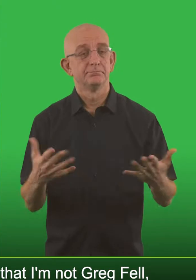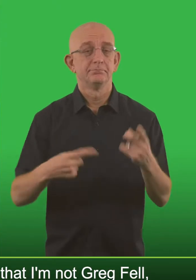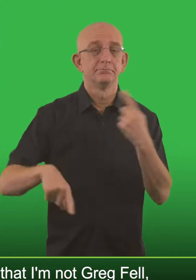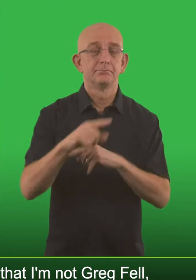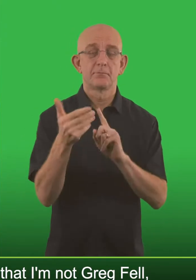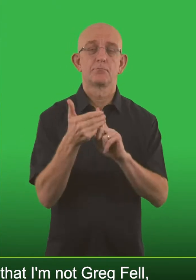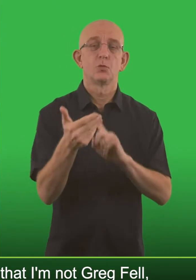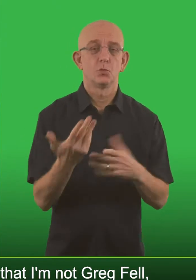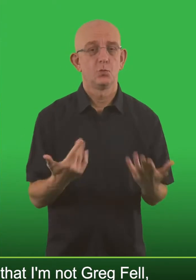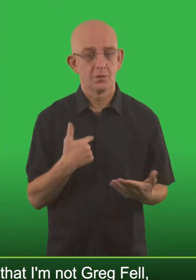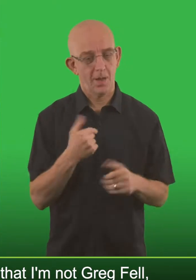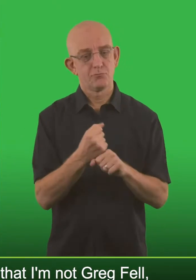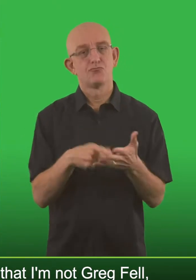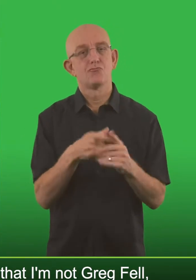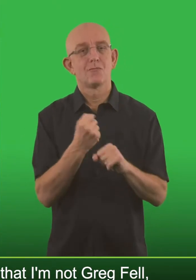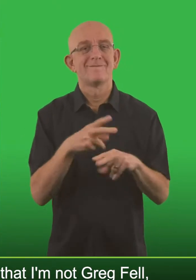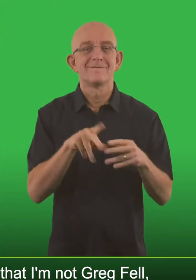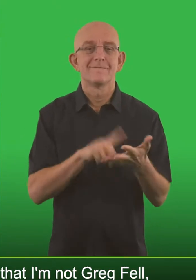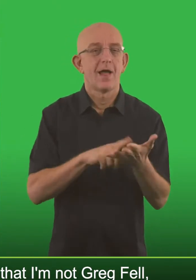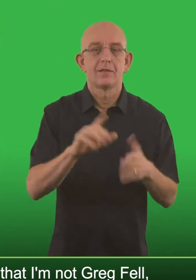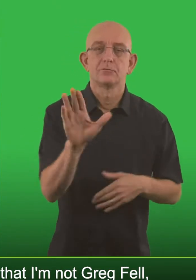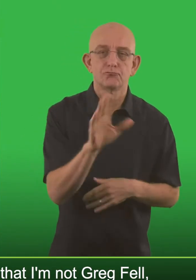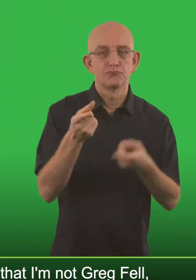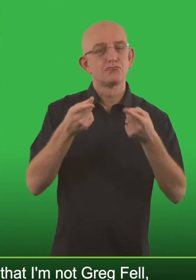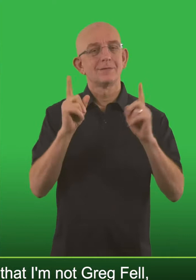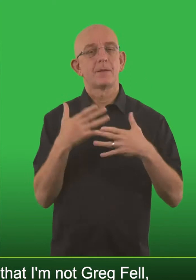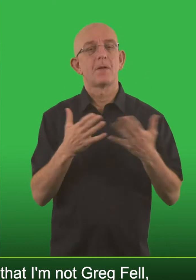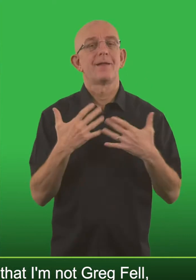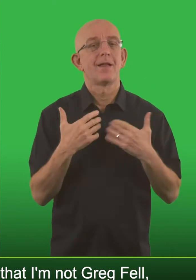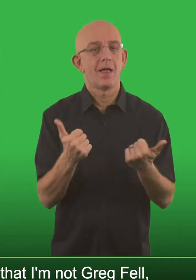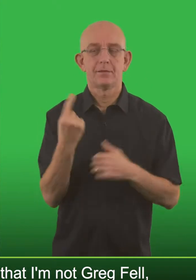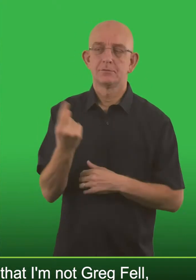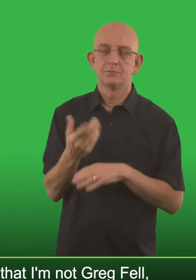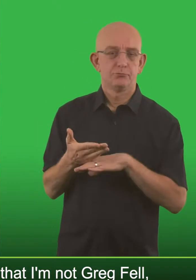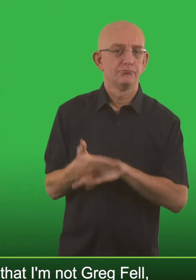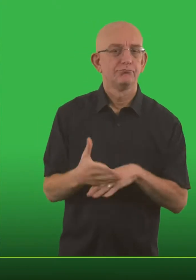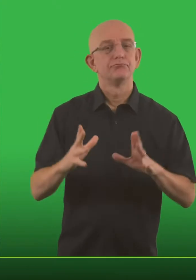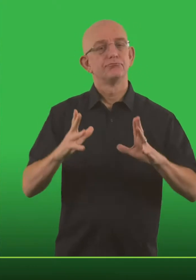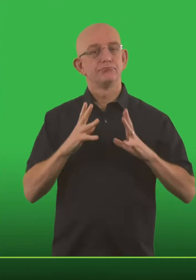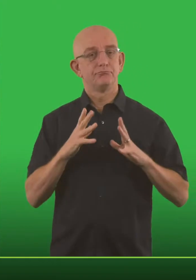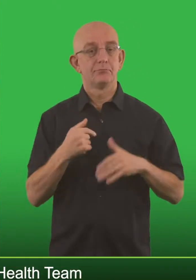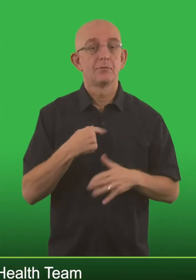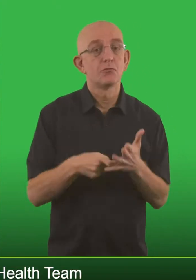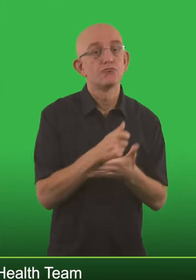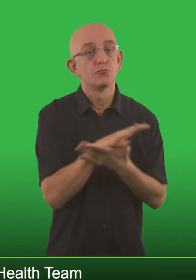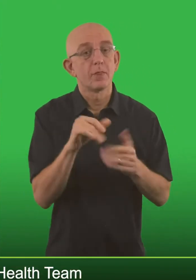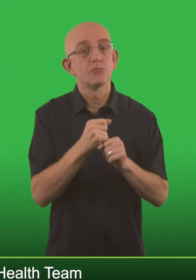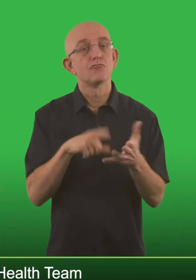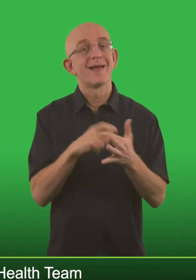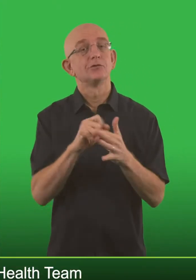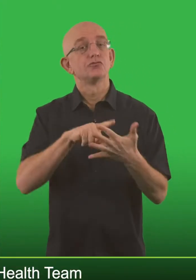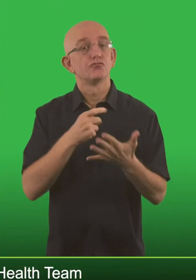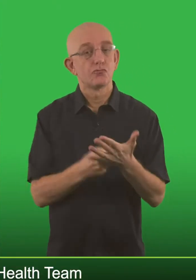The observant among you will have noticed that I'm not Greg Fell, the Director of Public Health, who's taking a well-earned rest. I'm Ruth Granger